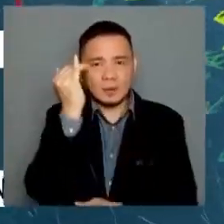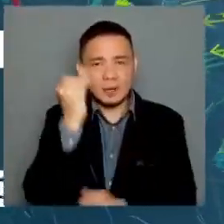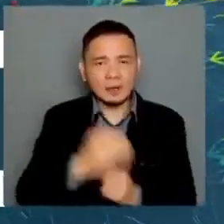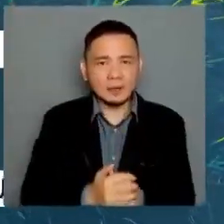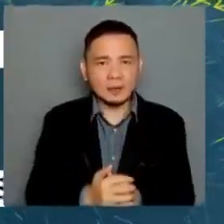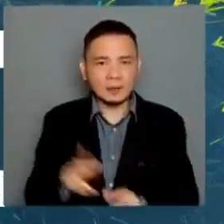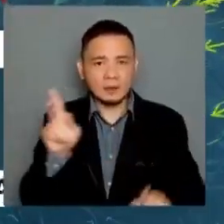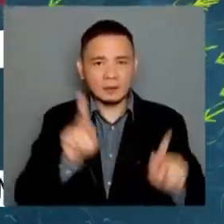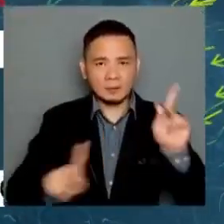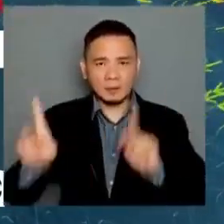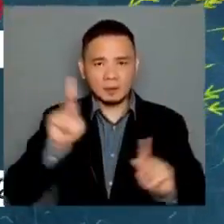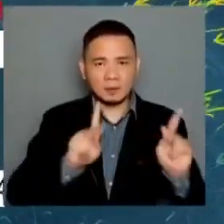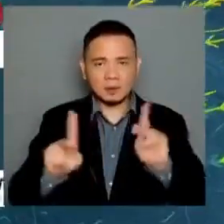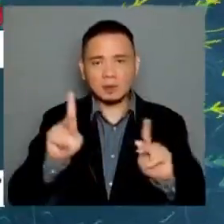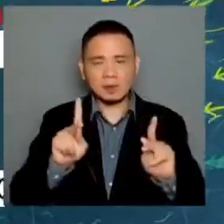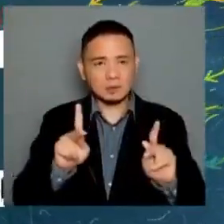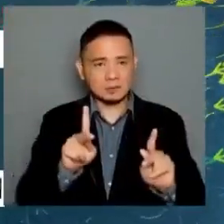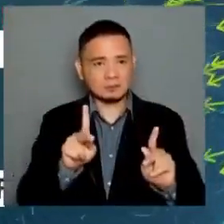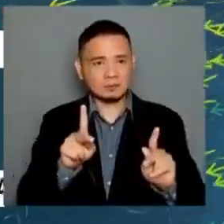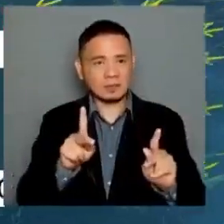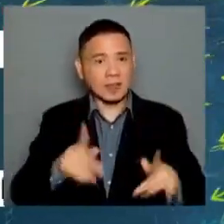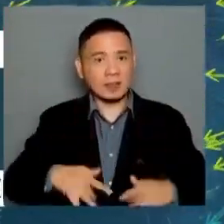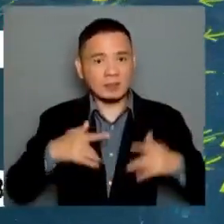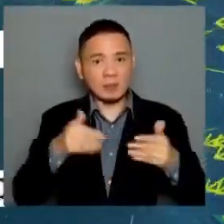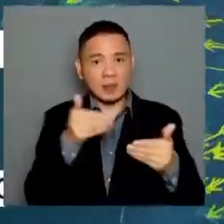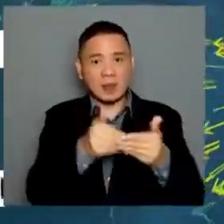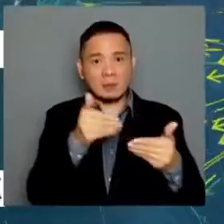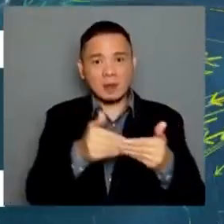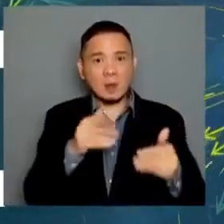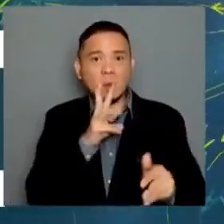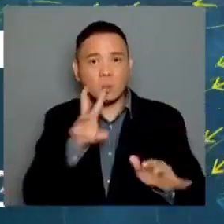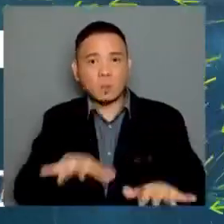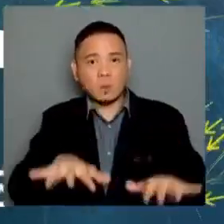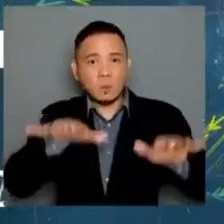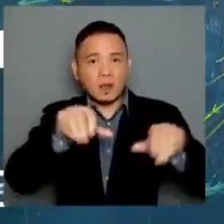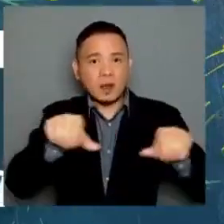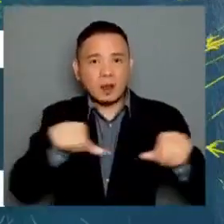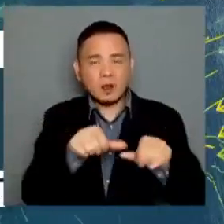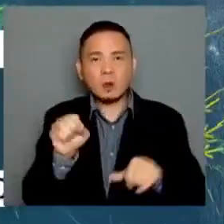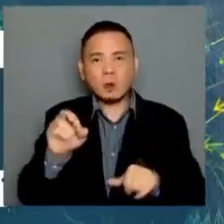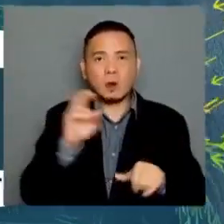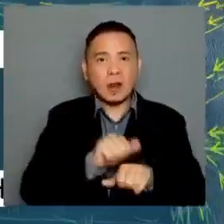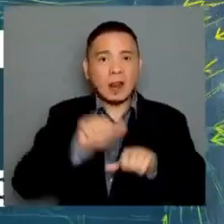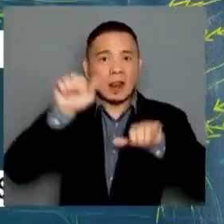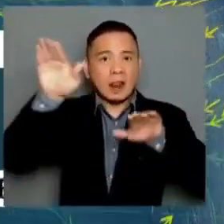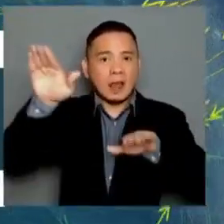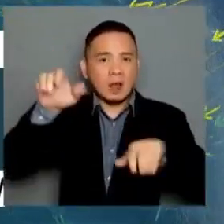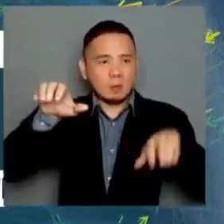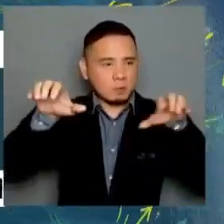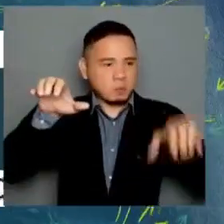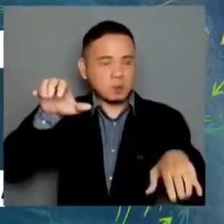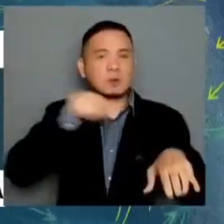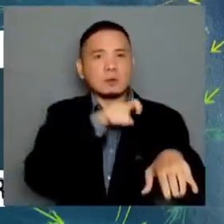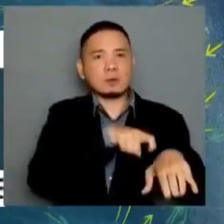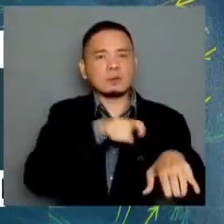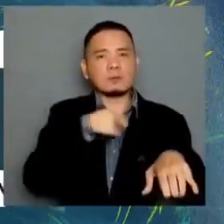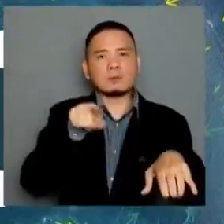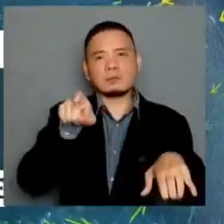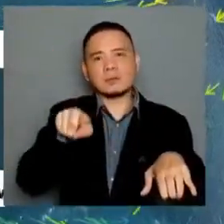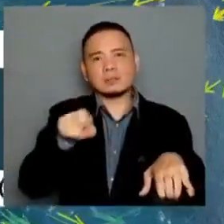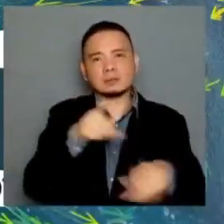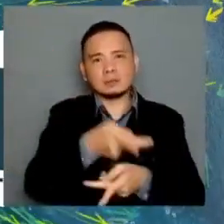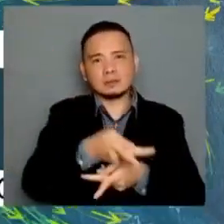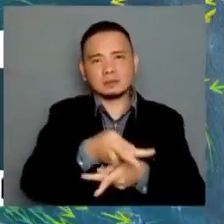mga areas na bumaha and also kung sa mga nakatira sa mga landslide-prone areas, ay ingat pa rin po tayo dyan. Oo,